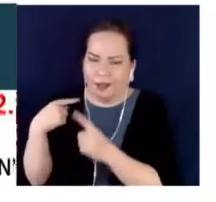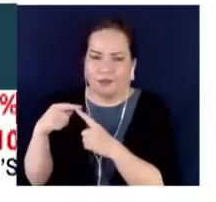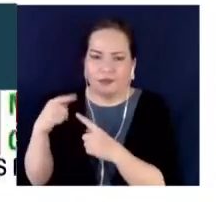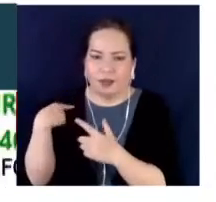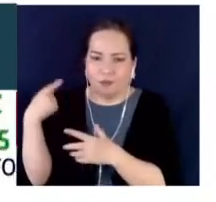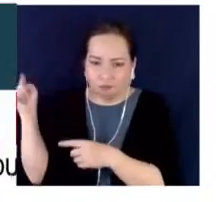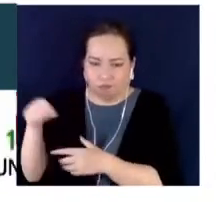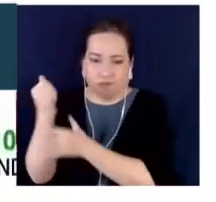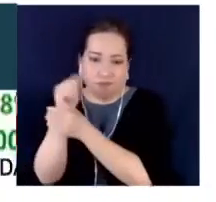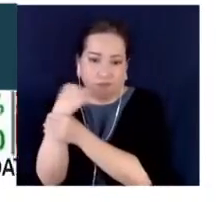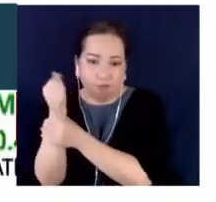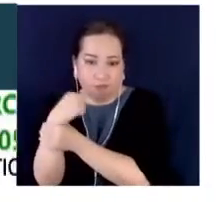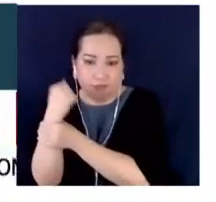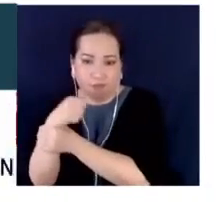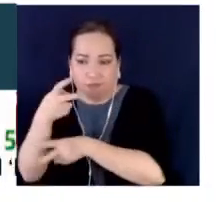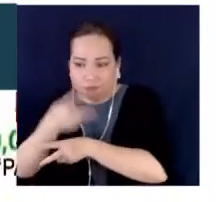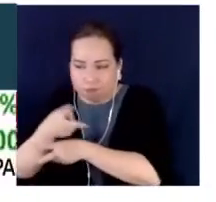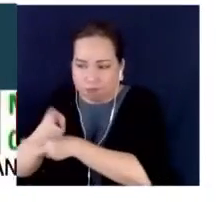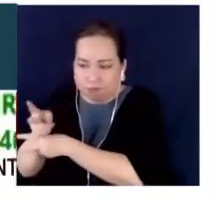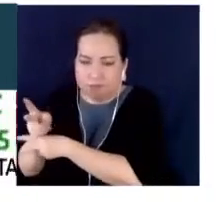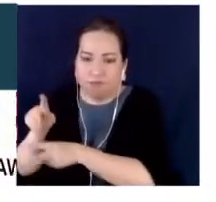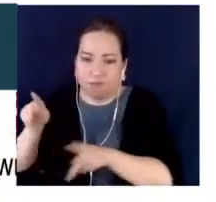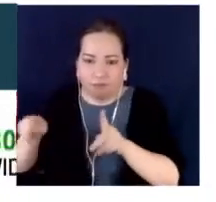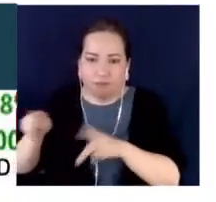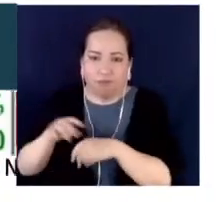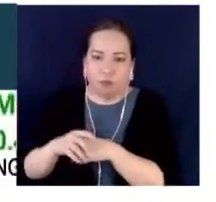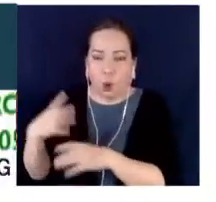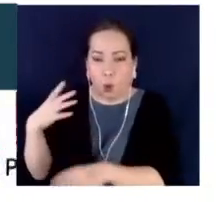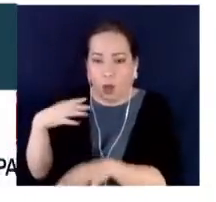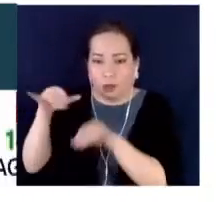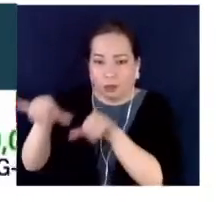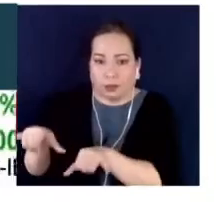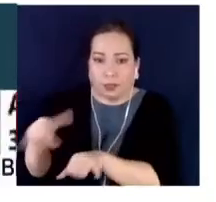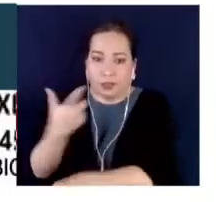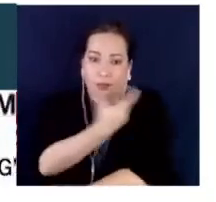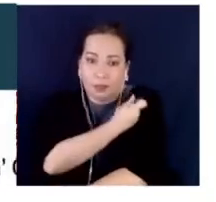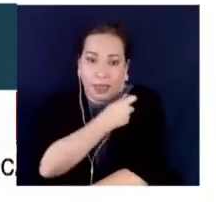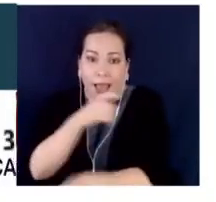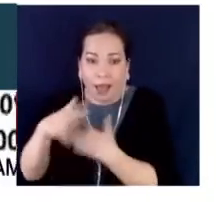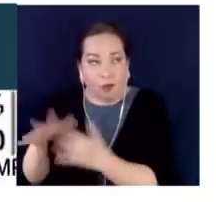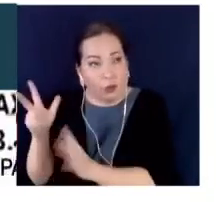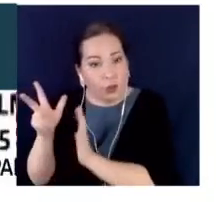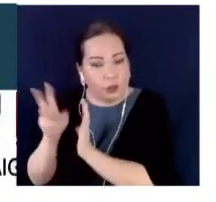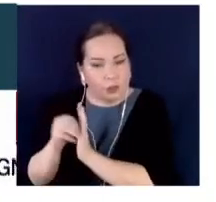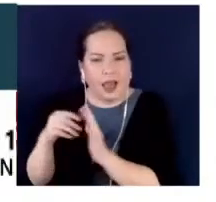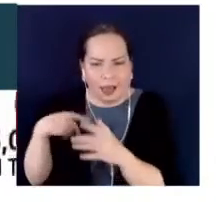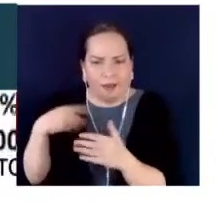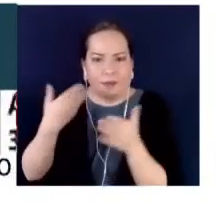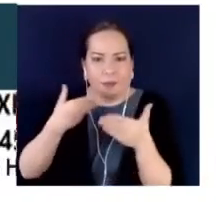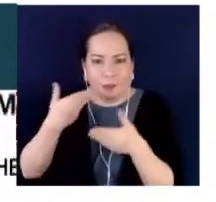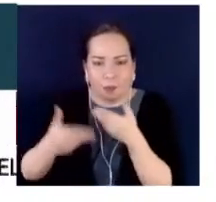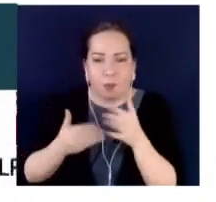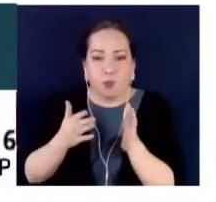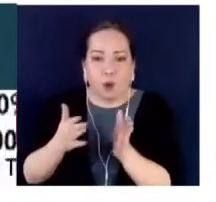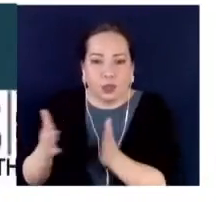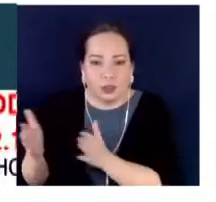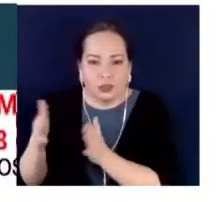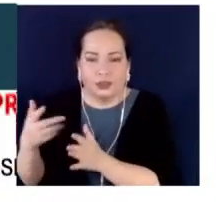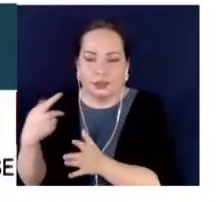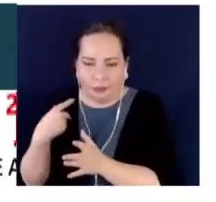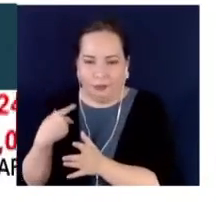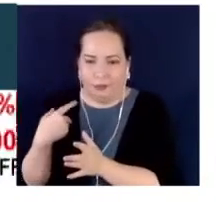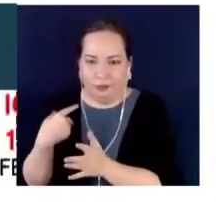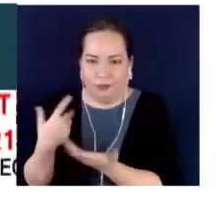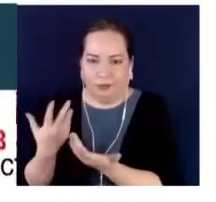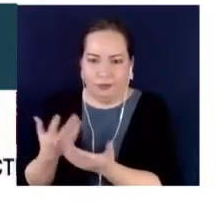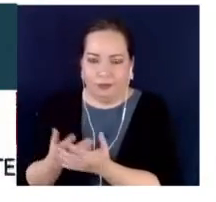to, everybody being vaccinated has to wait for 30 minutes. So all of these are outlined already in what will happen. QR